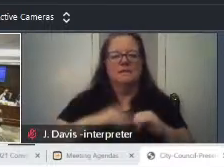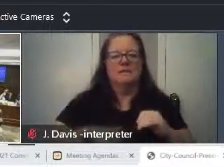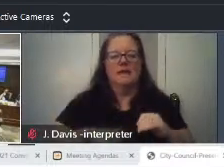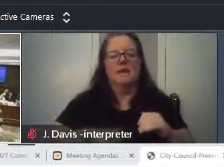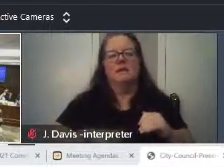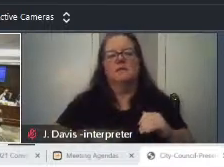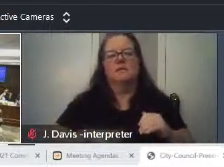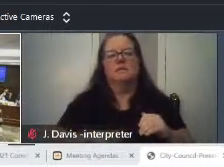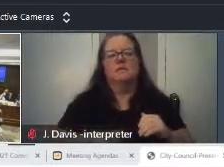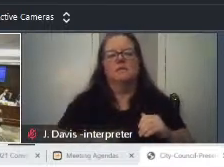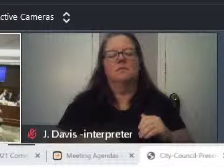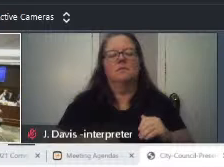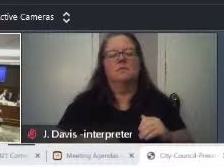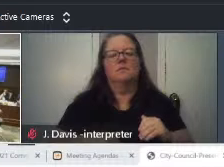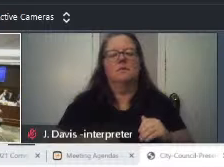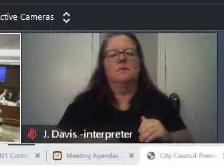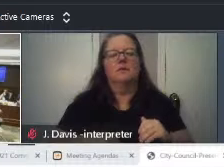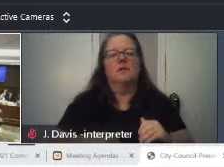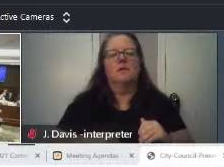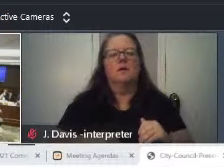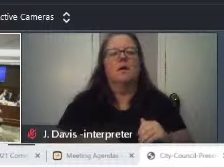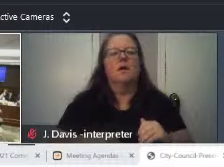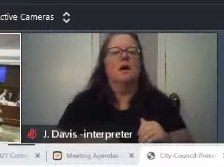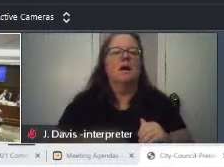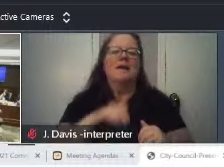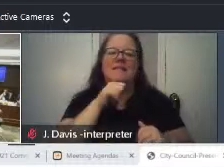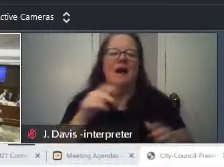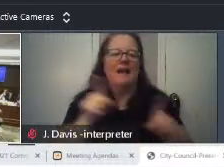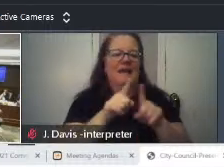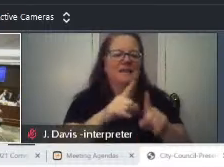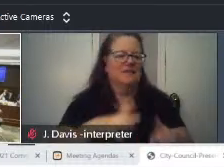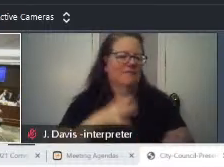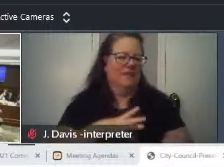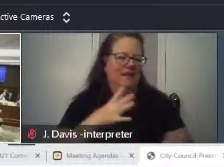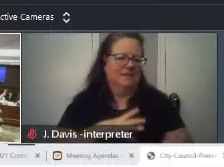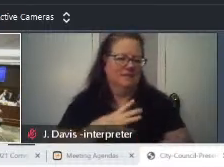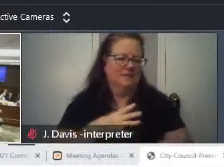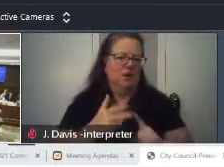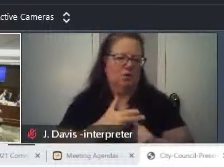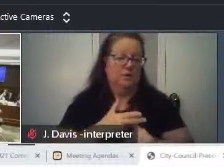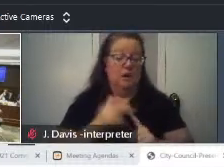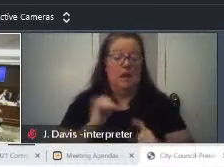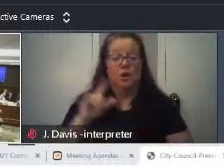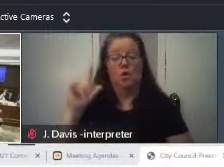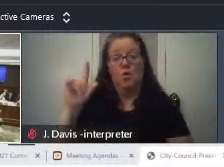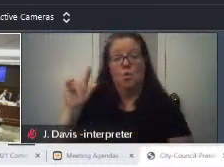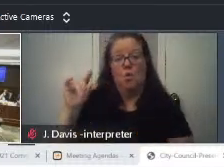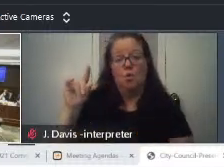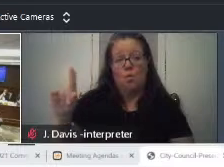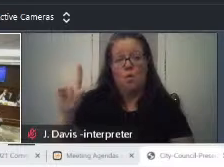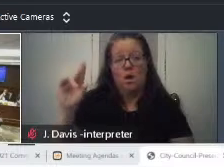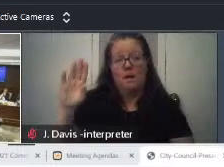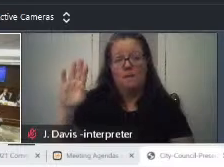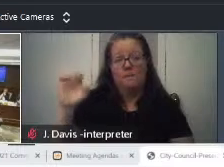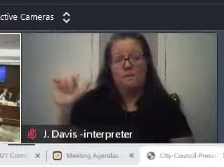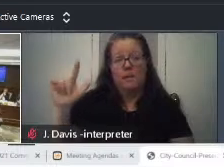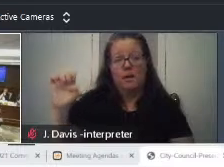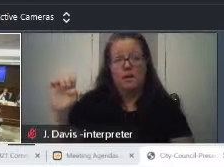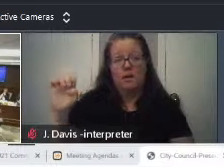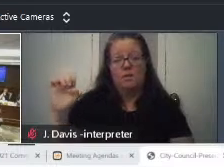scale, low end product might, being fully on the tax rolls. Because like One Beal, Councilman Johnson, if you remember, the base year